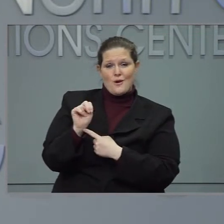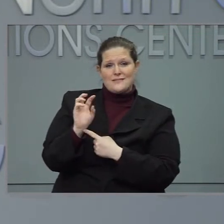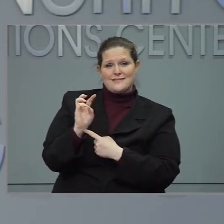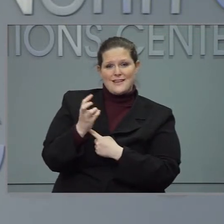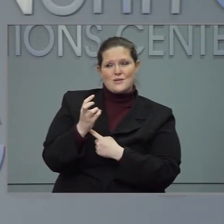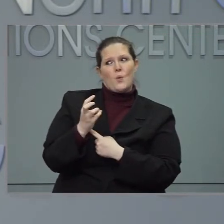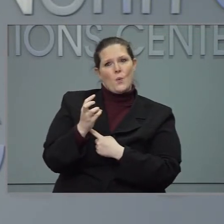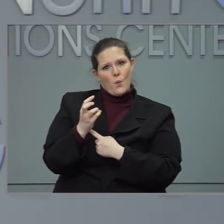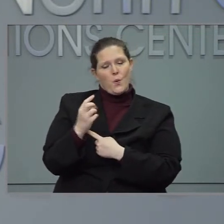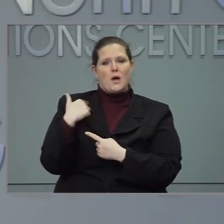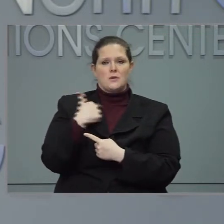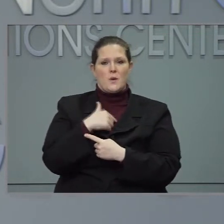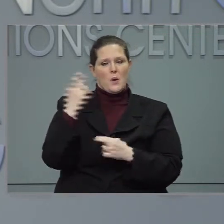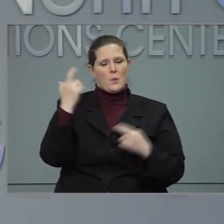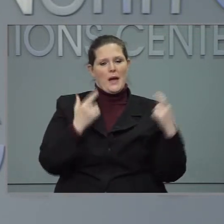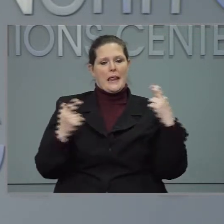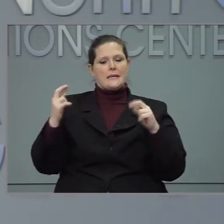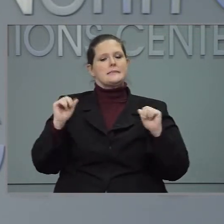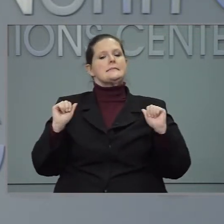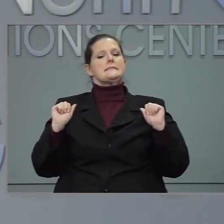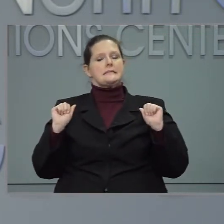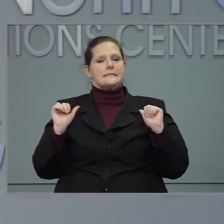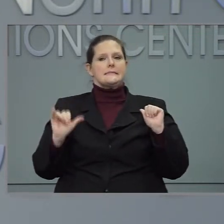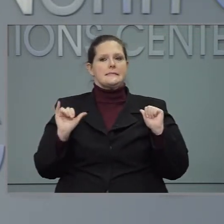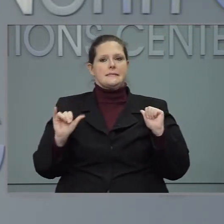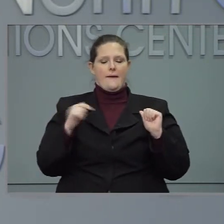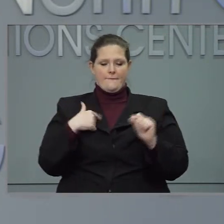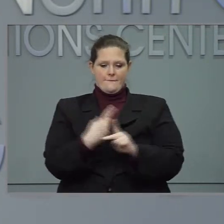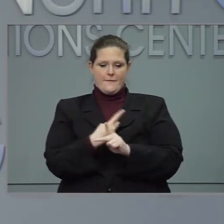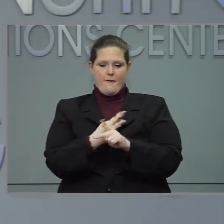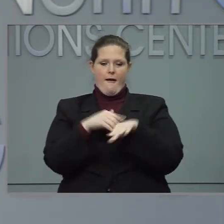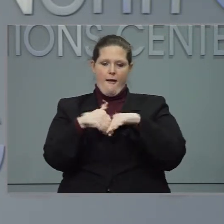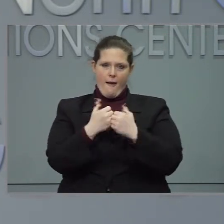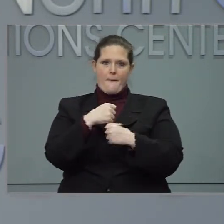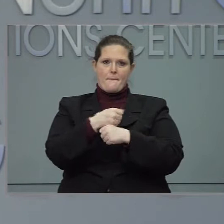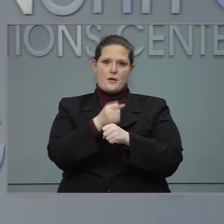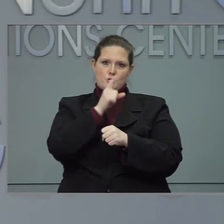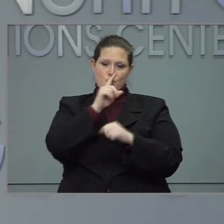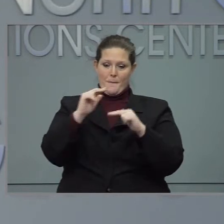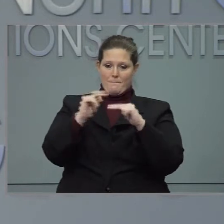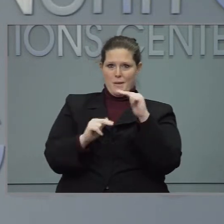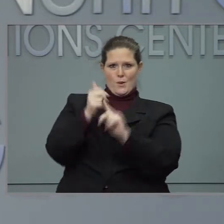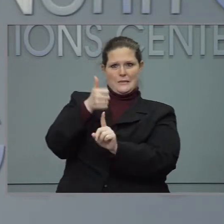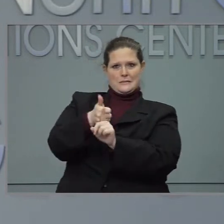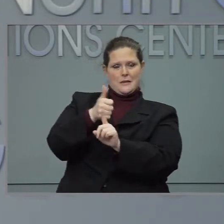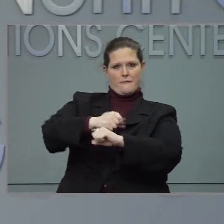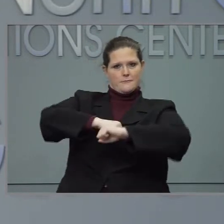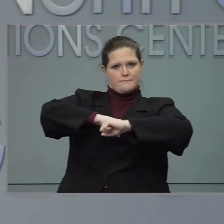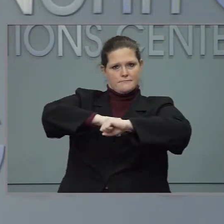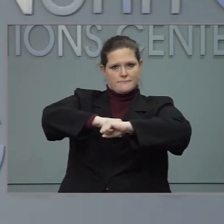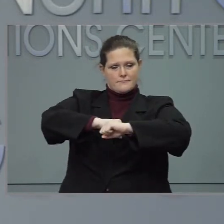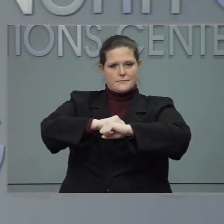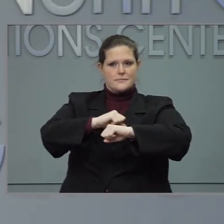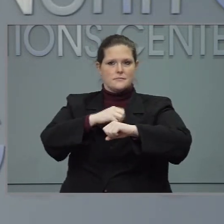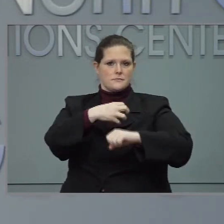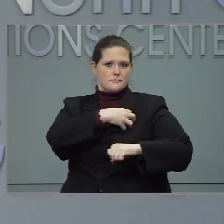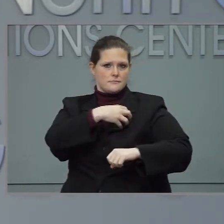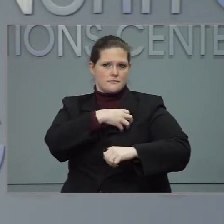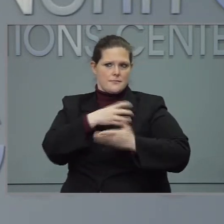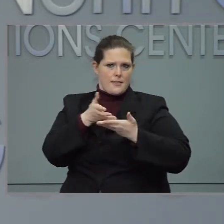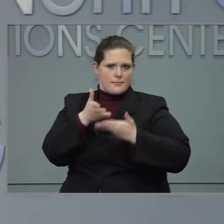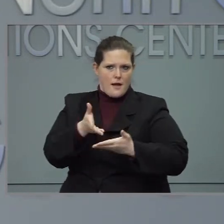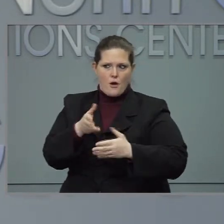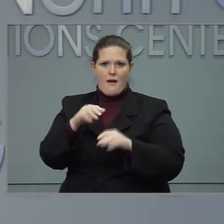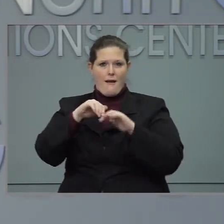sort of make us all take a step back and say, what do we need to do to ensure the safety of our buildings and the people who work in those buildings?